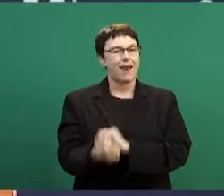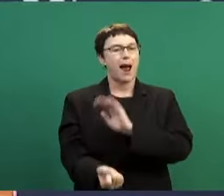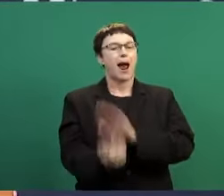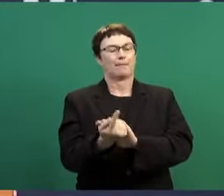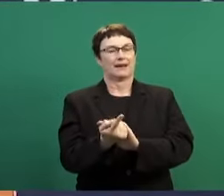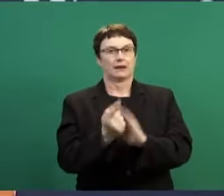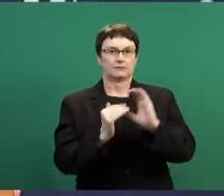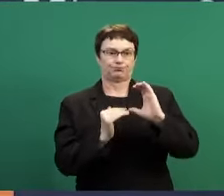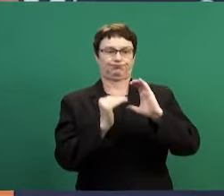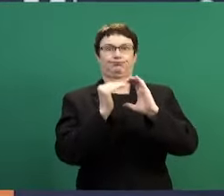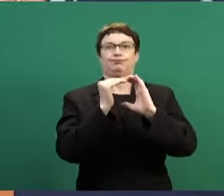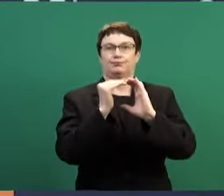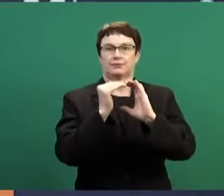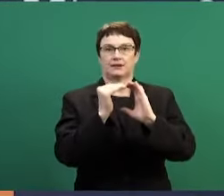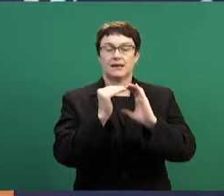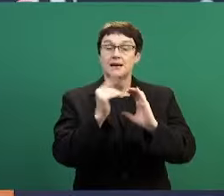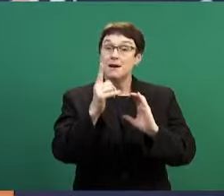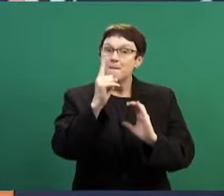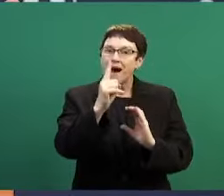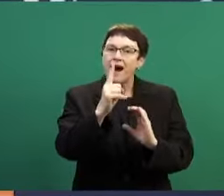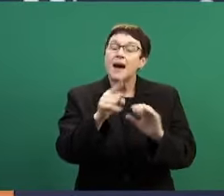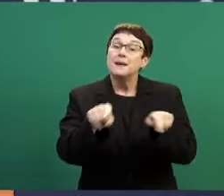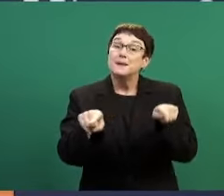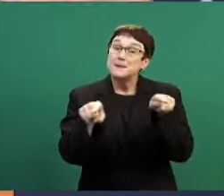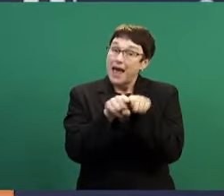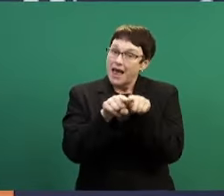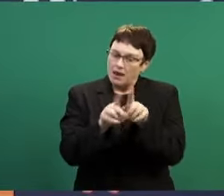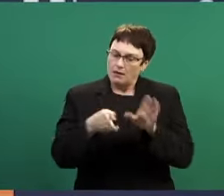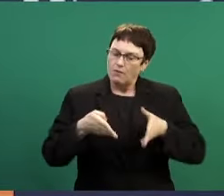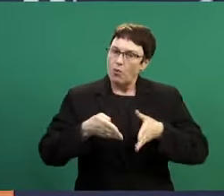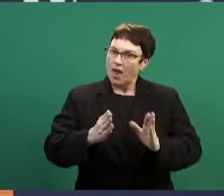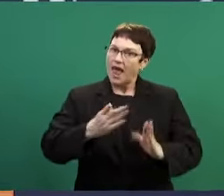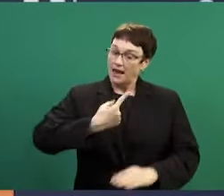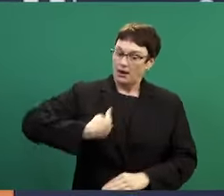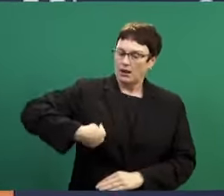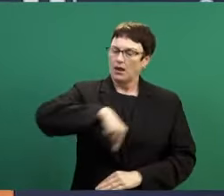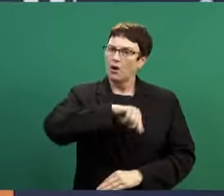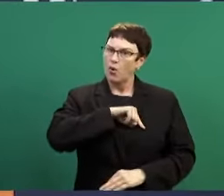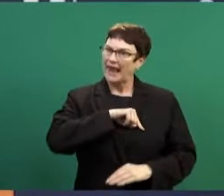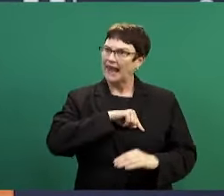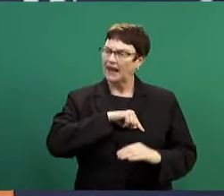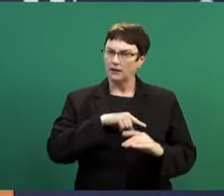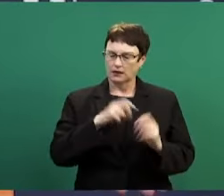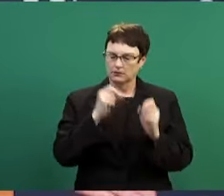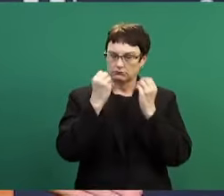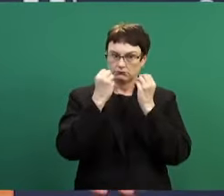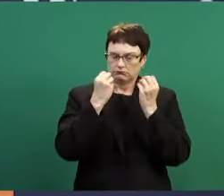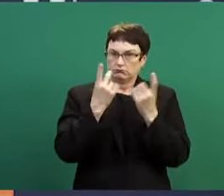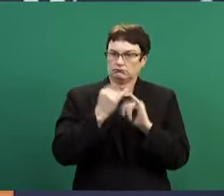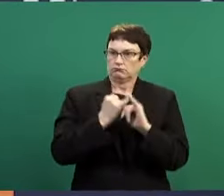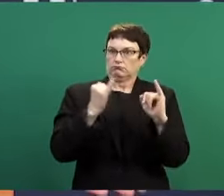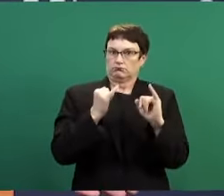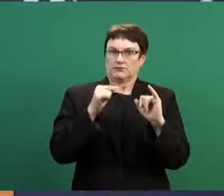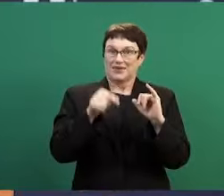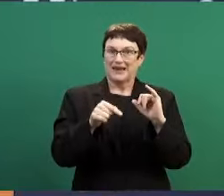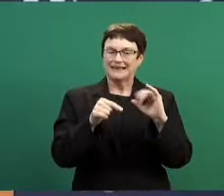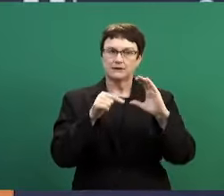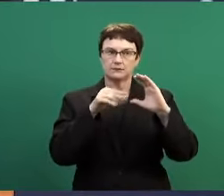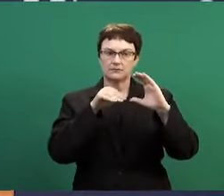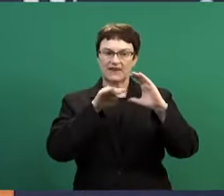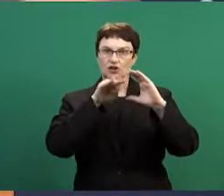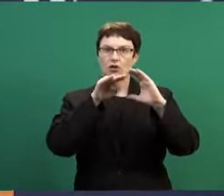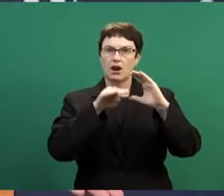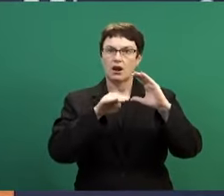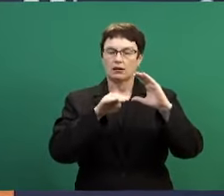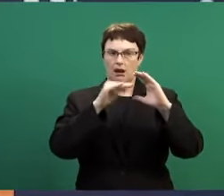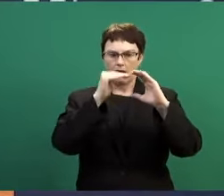But again, in the same manner that we were surprised by inflation going down to 4.7%, and we